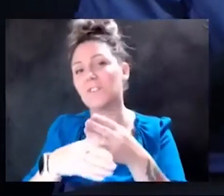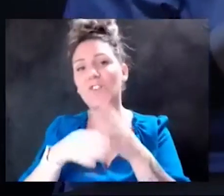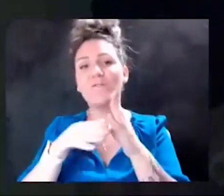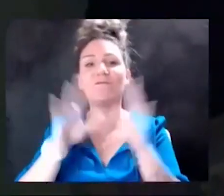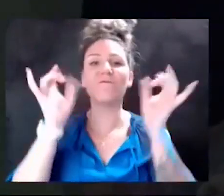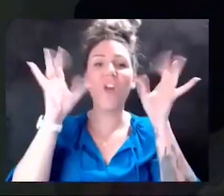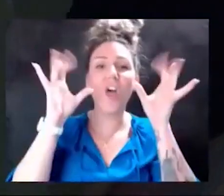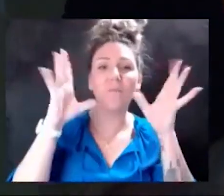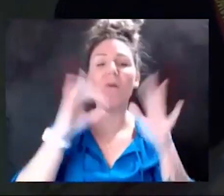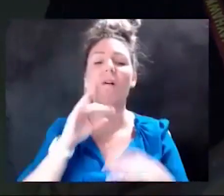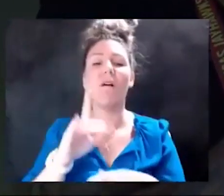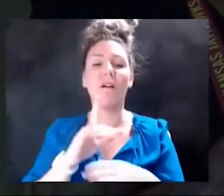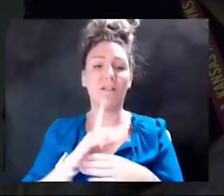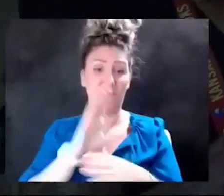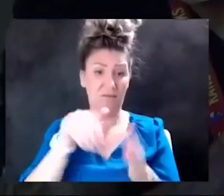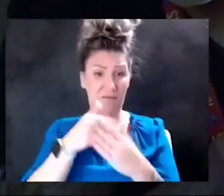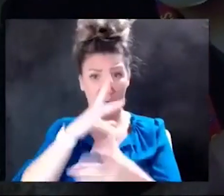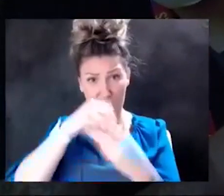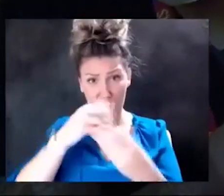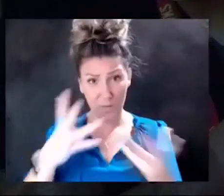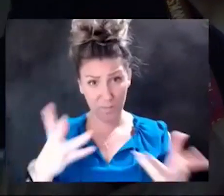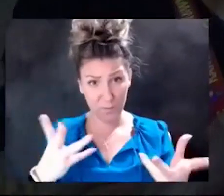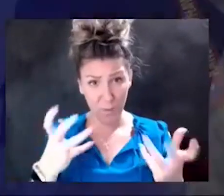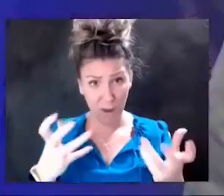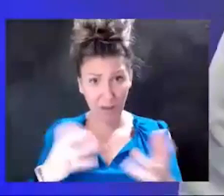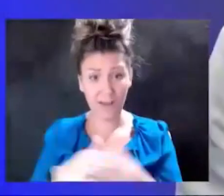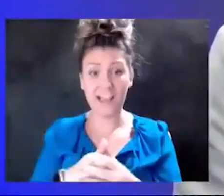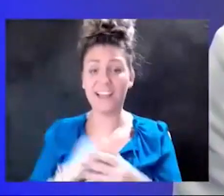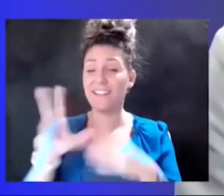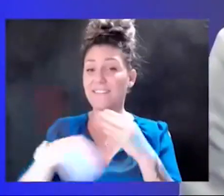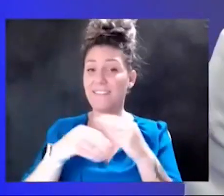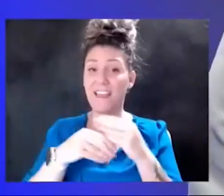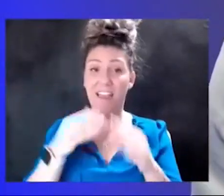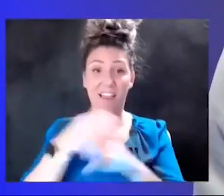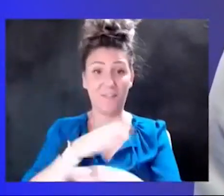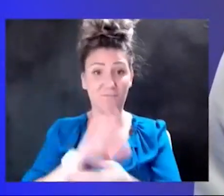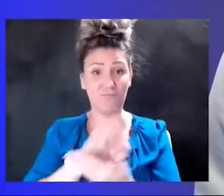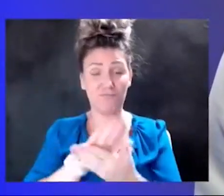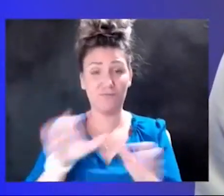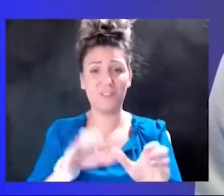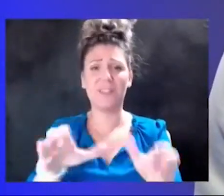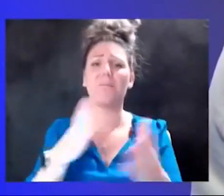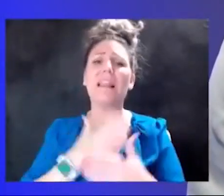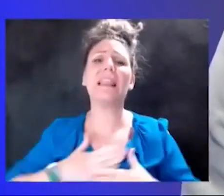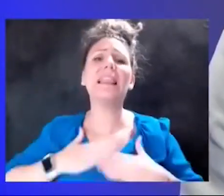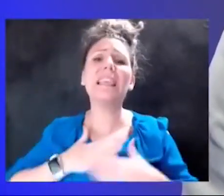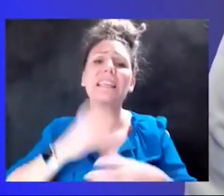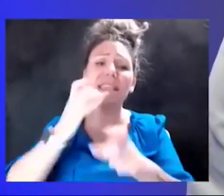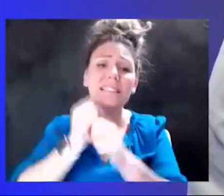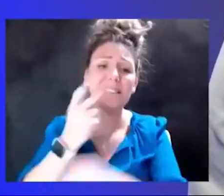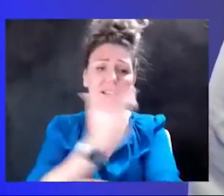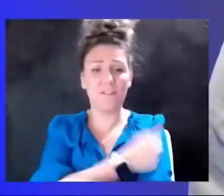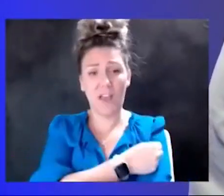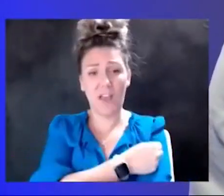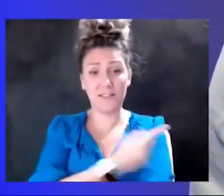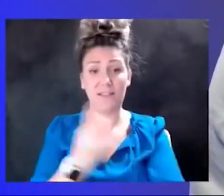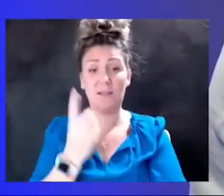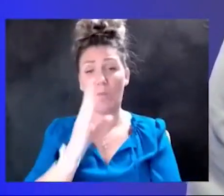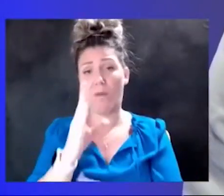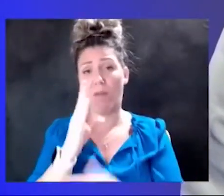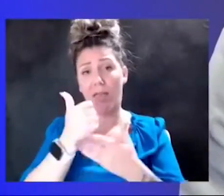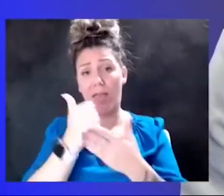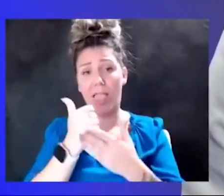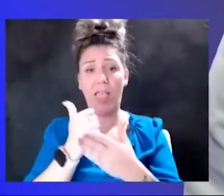to participate in those things, in those extracurricular activities, please go get them vaccinated. It will help. It will help protect them against long